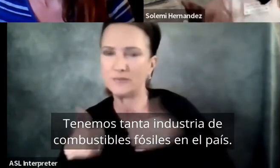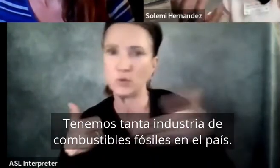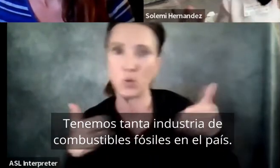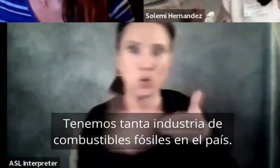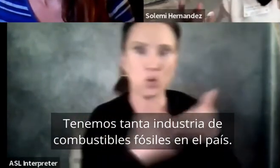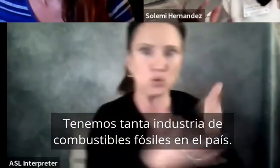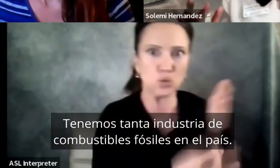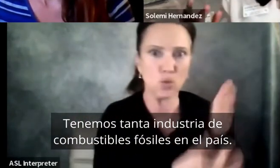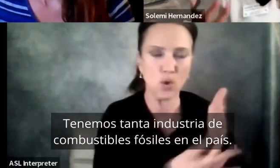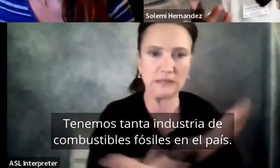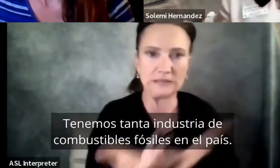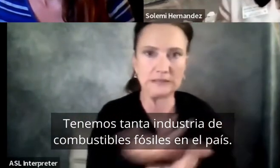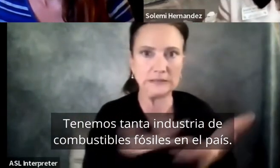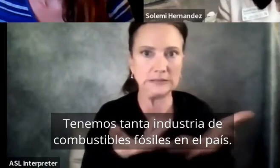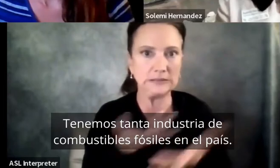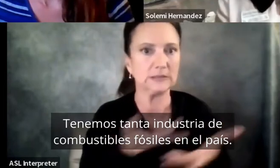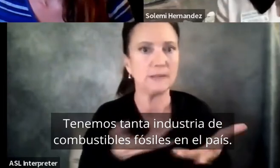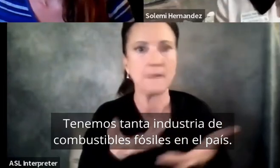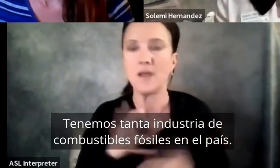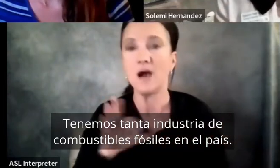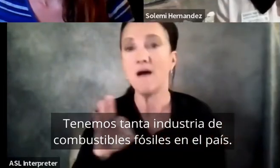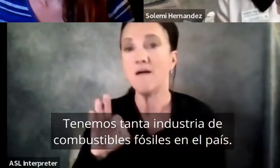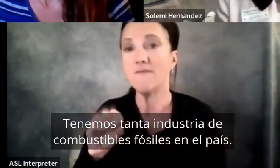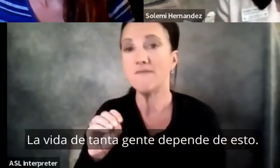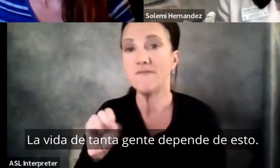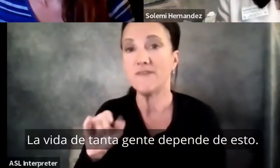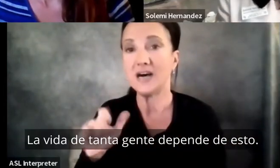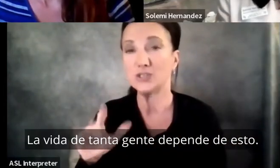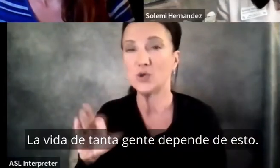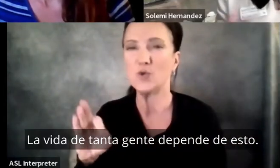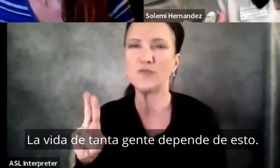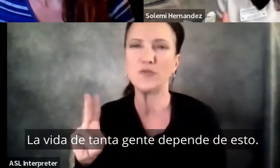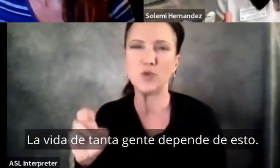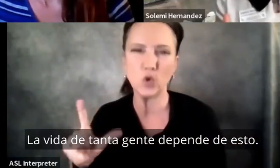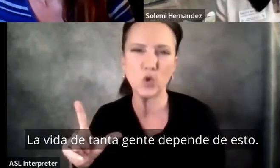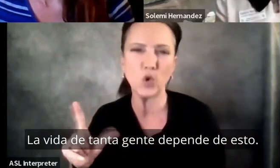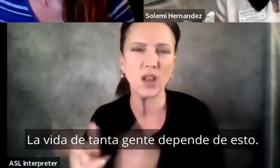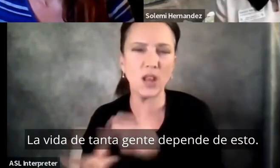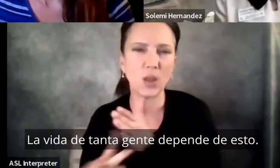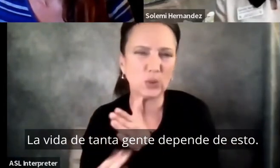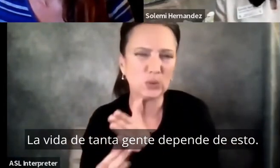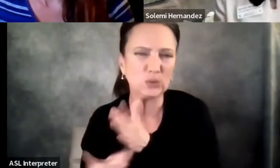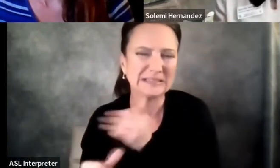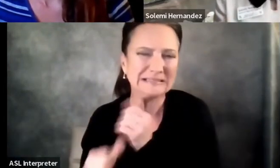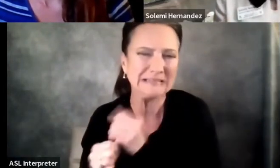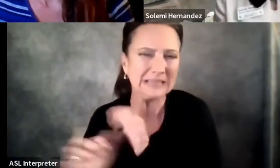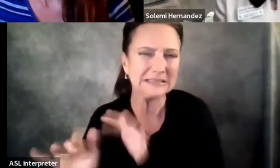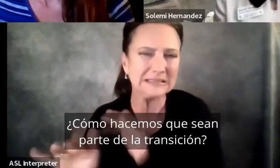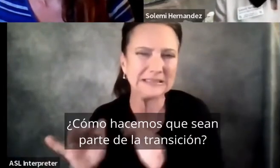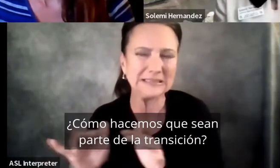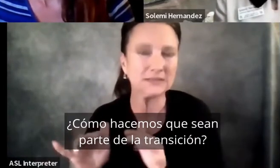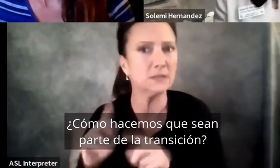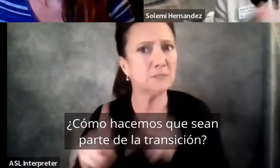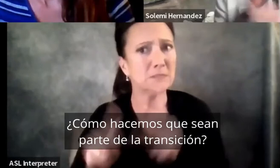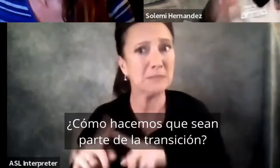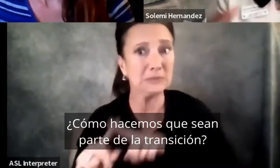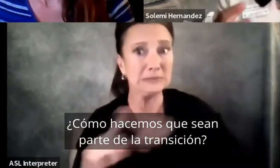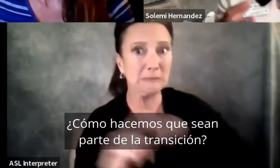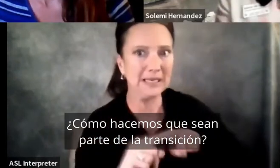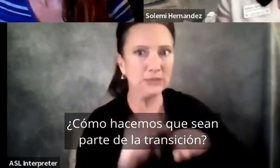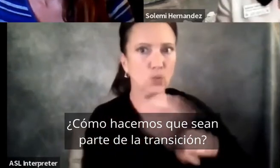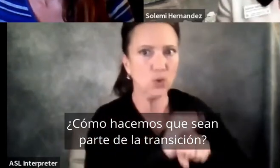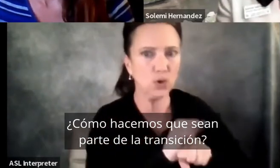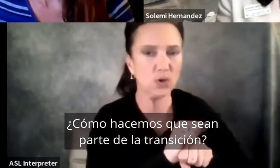You know, we have so much fossil fuel industry in the country, you know, so many people life depends on this. How do